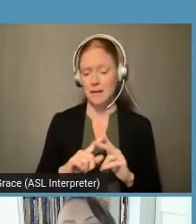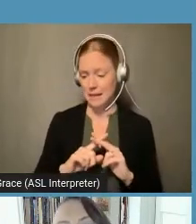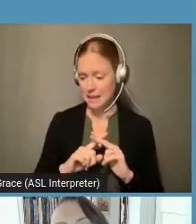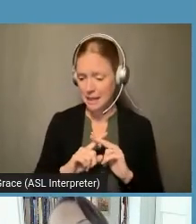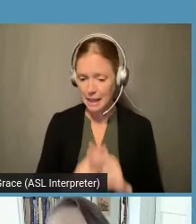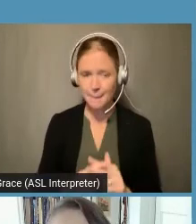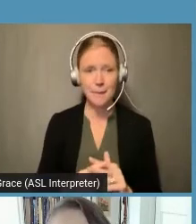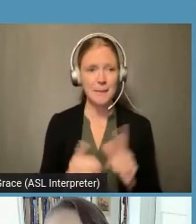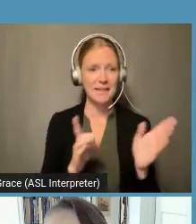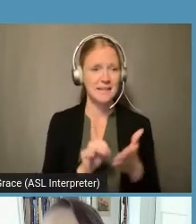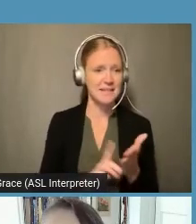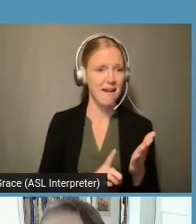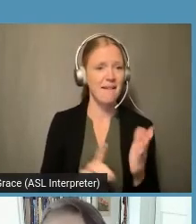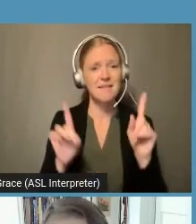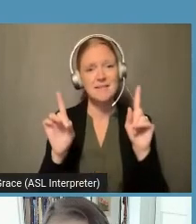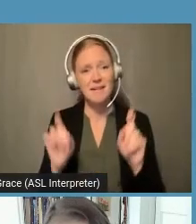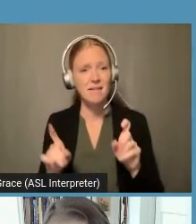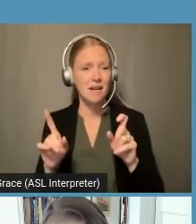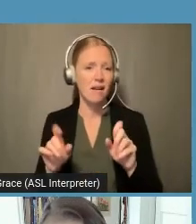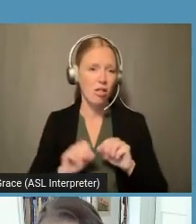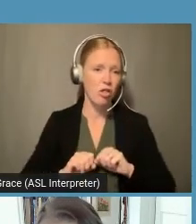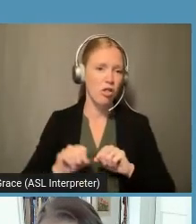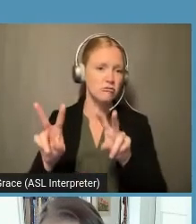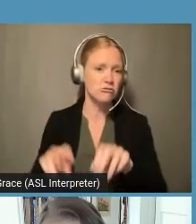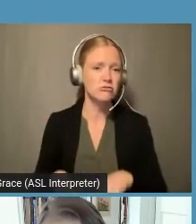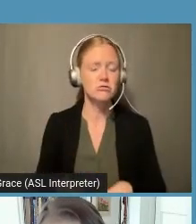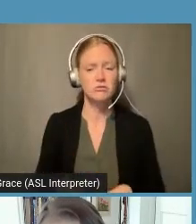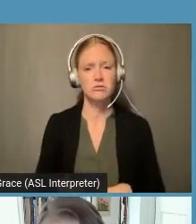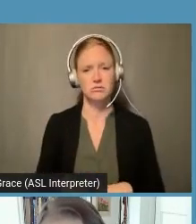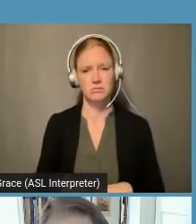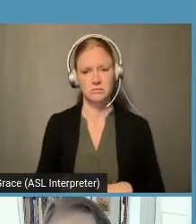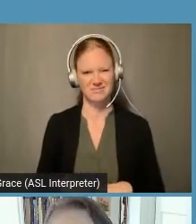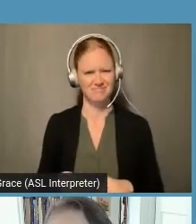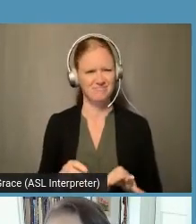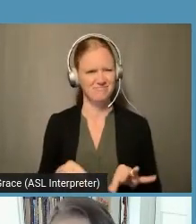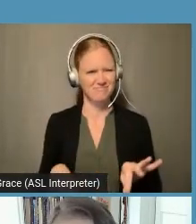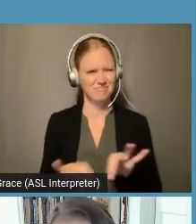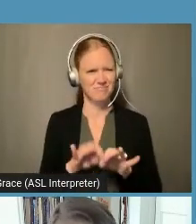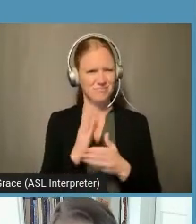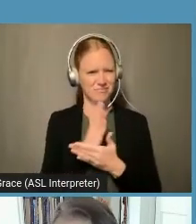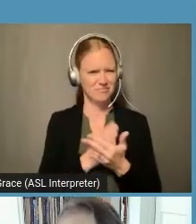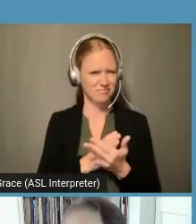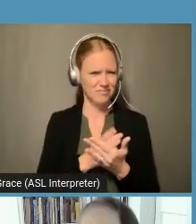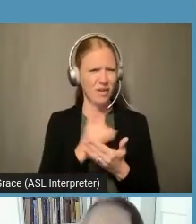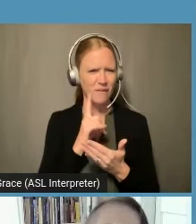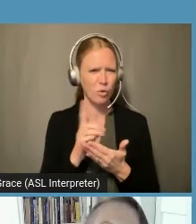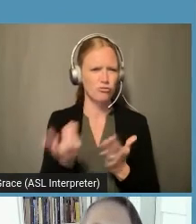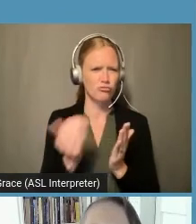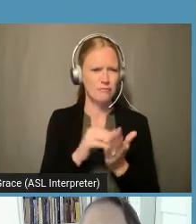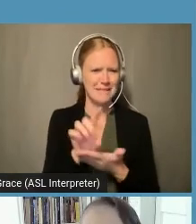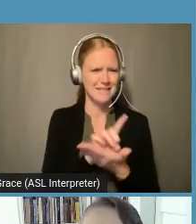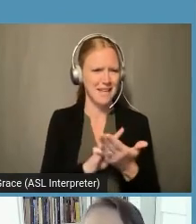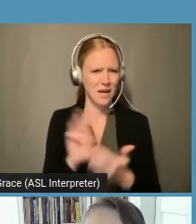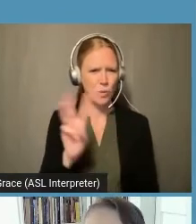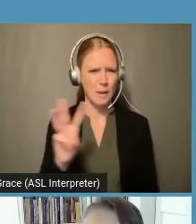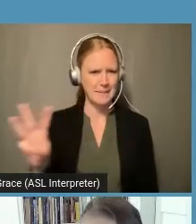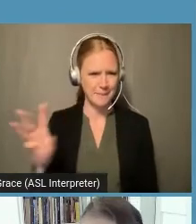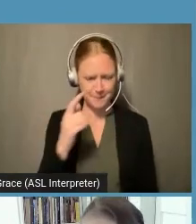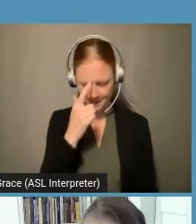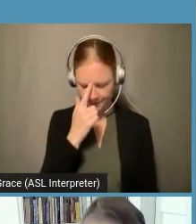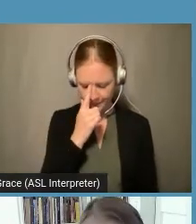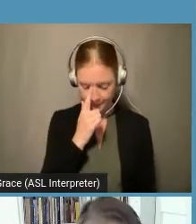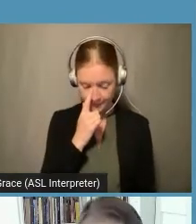and launch. So those are the basic parts for building a website or redesigning a website.